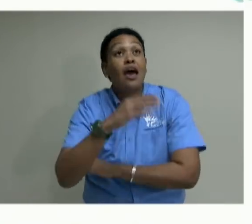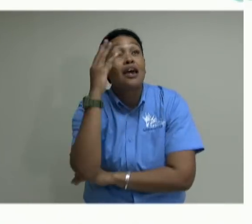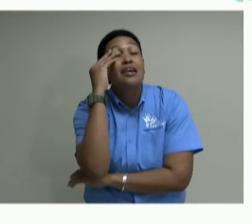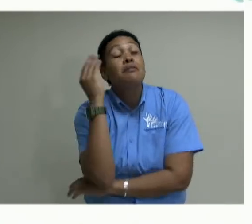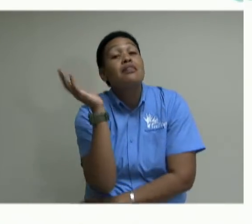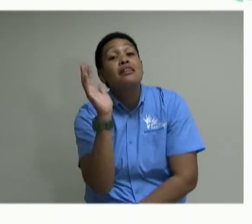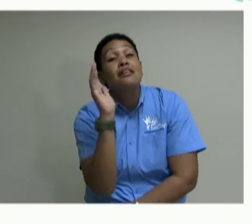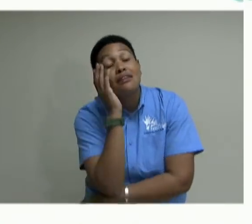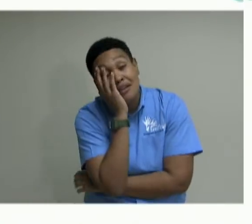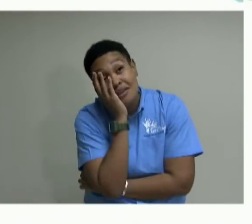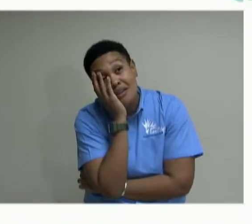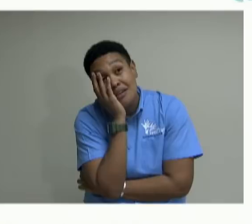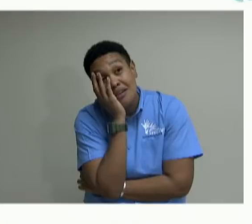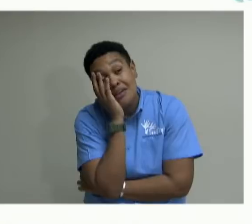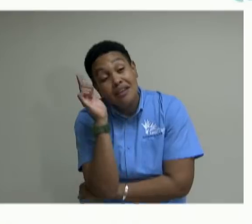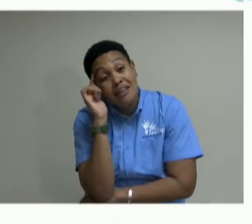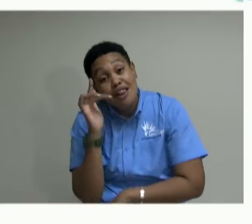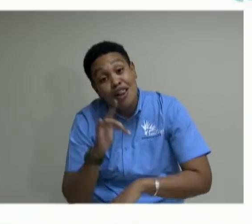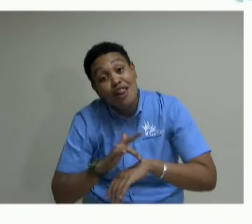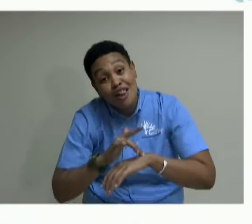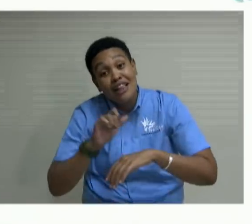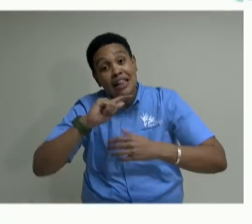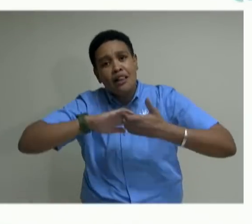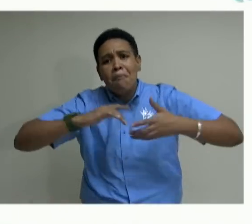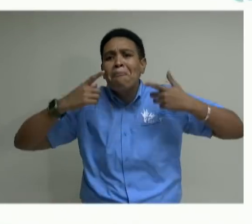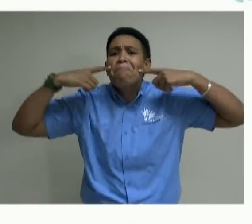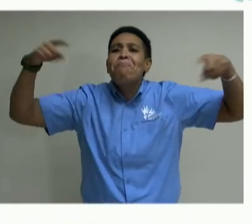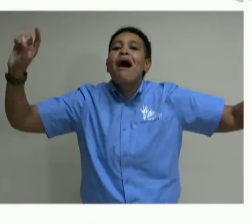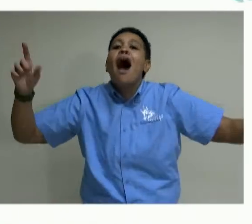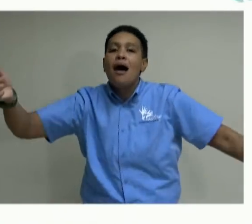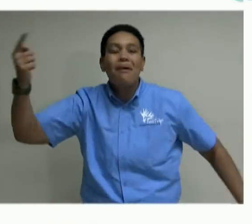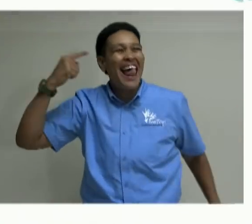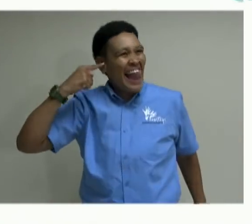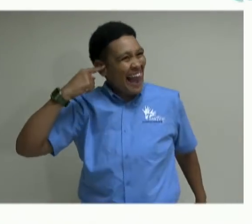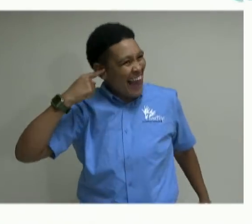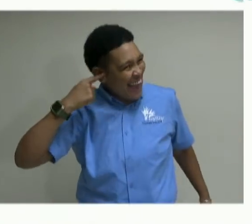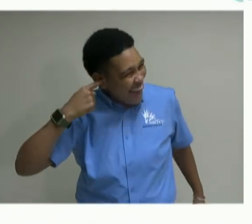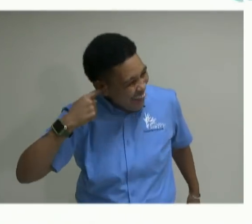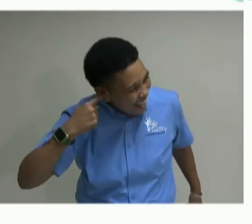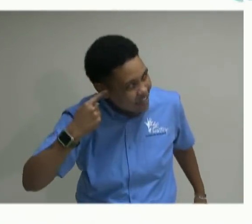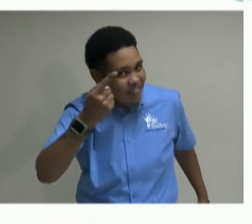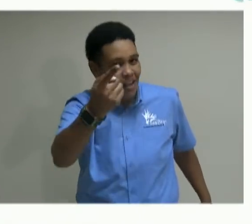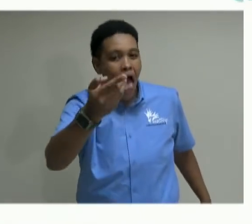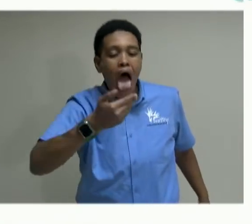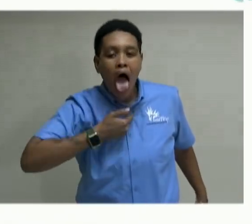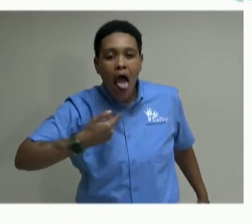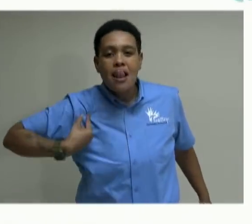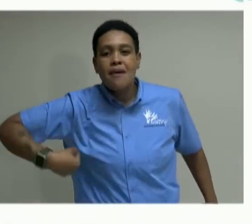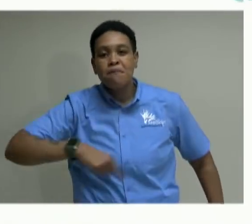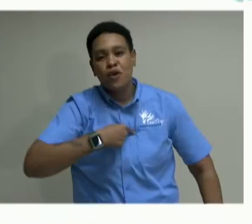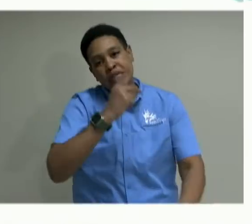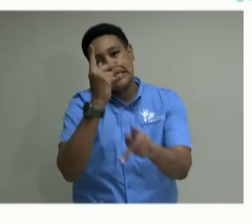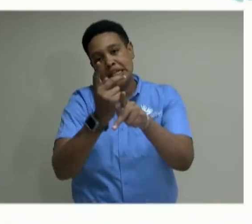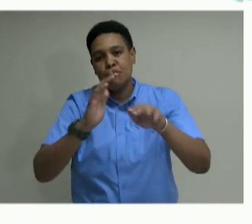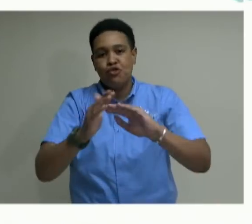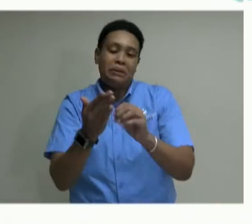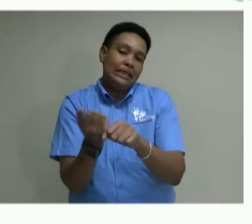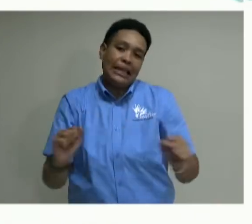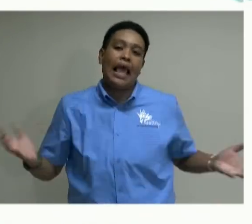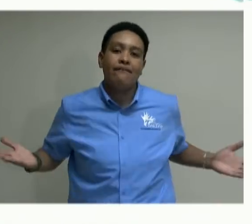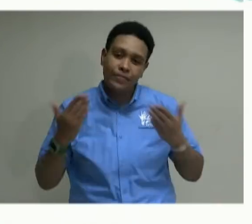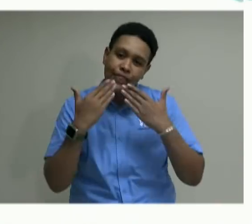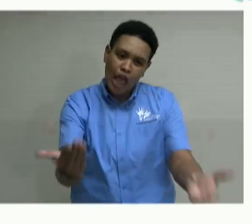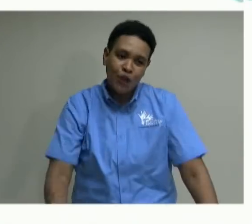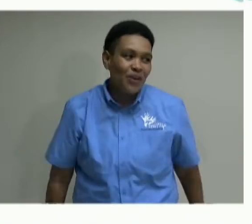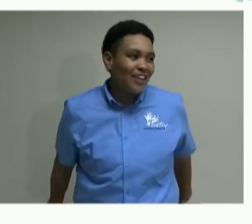to have achieved the success that they have achieved. So help us to keep Jamaica safe. Thank